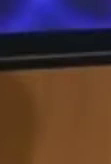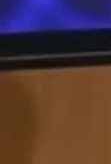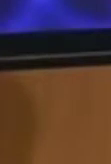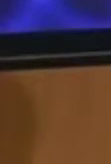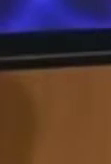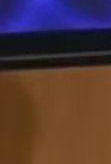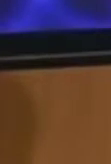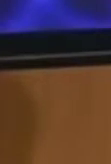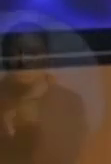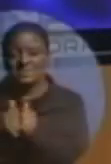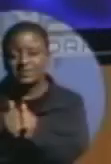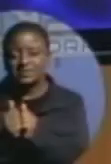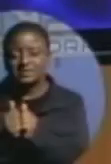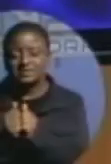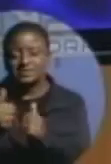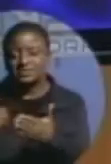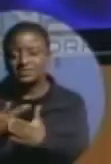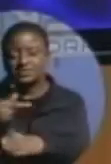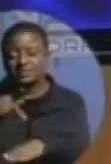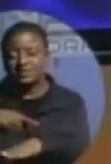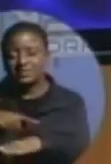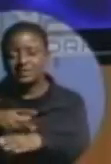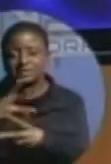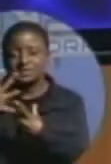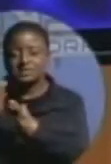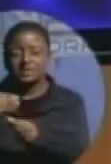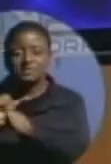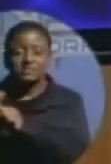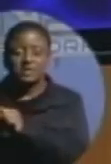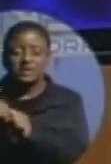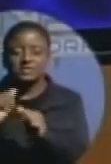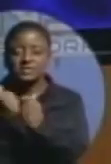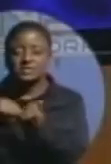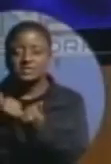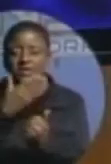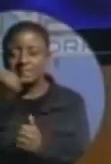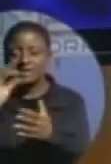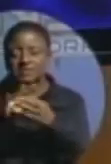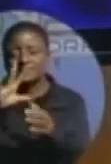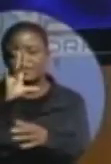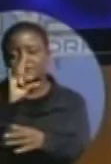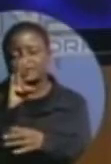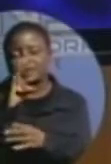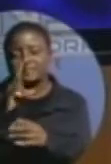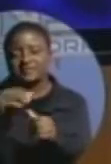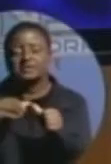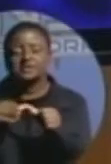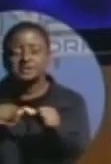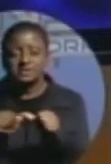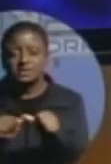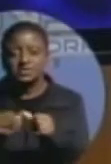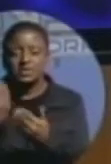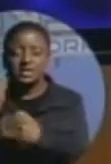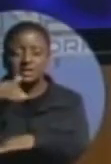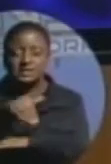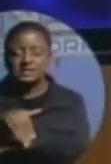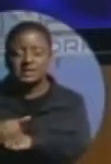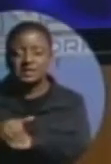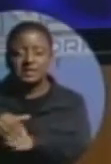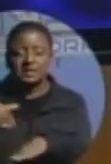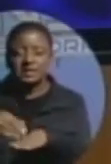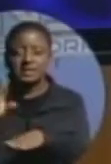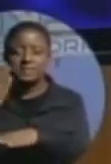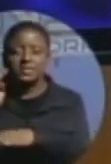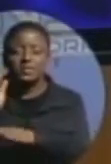Welcome to sports, everybody. The New Providence Softball Association's Best of Seven Championship Series continuing last night at the Blue Hill Sporting Complex.